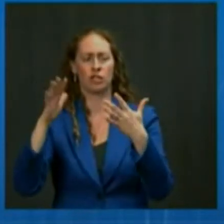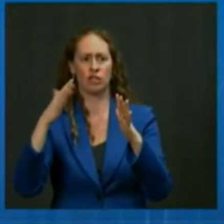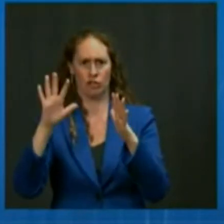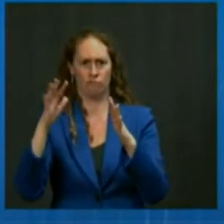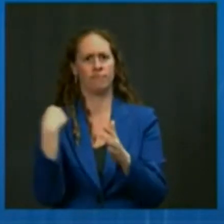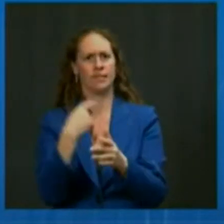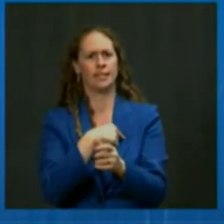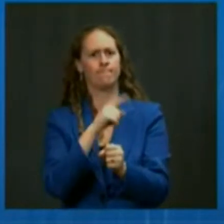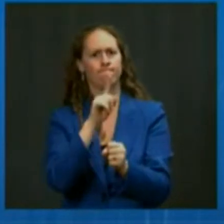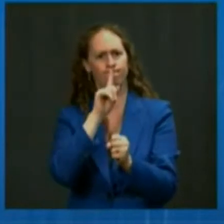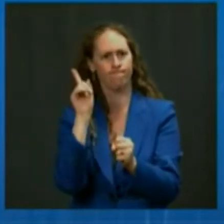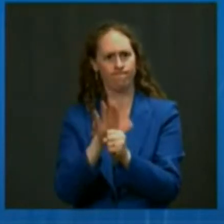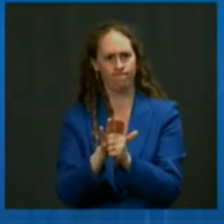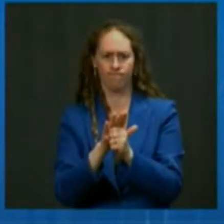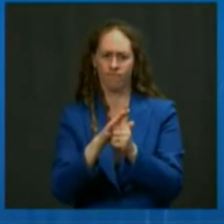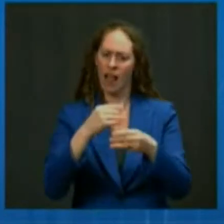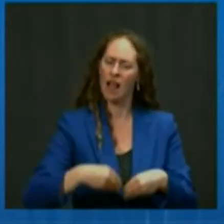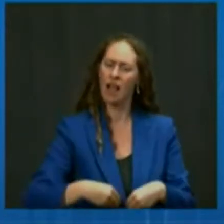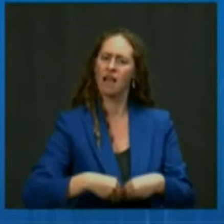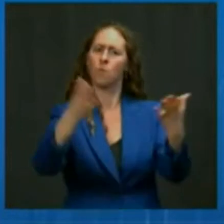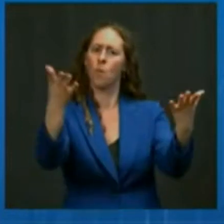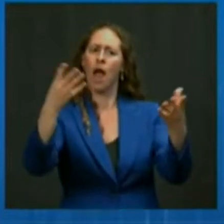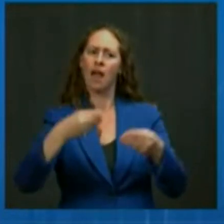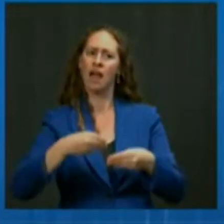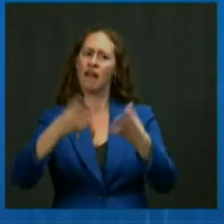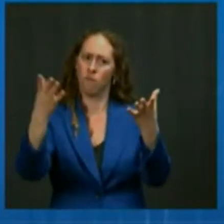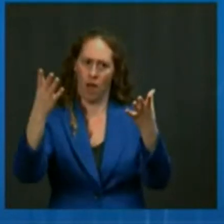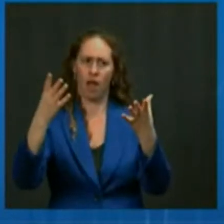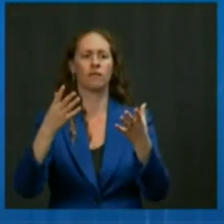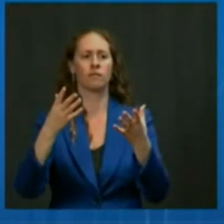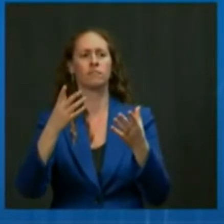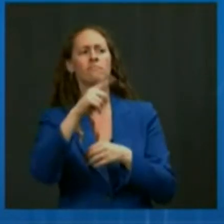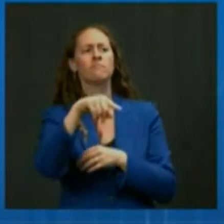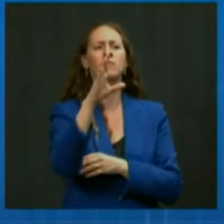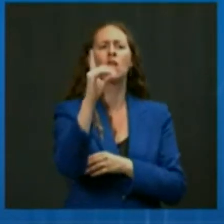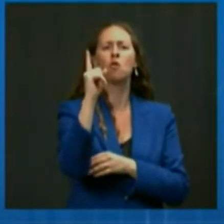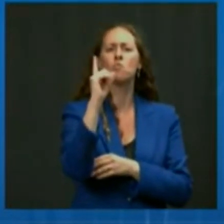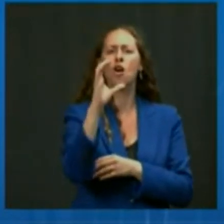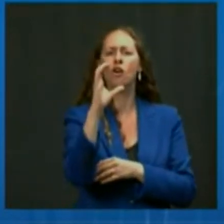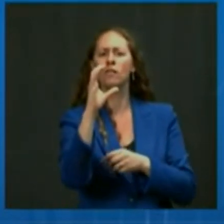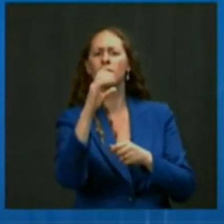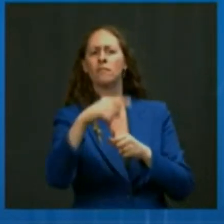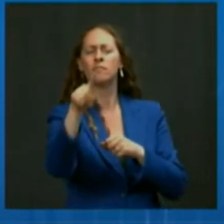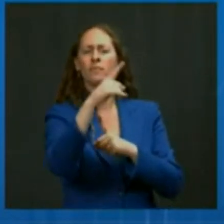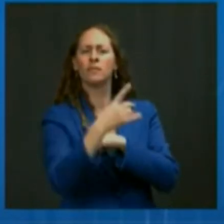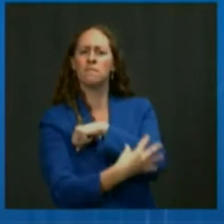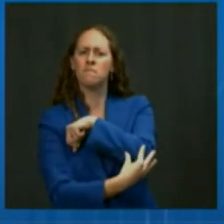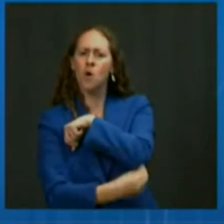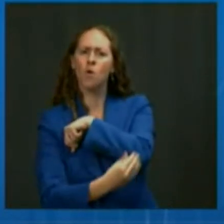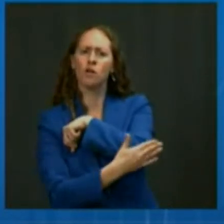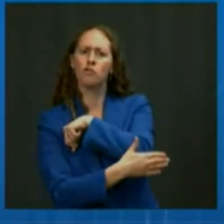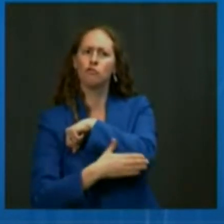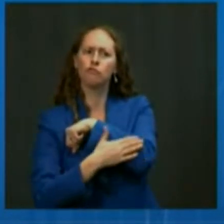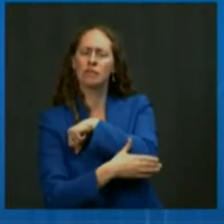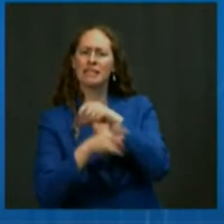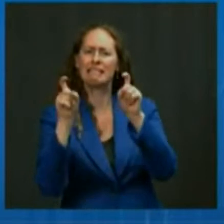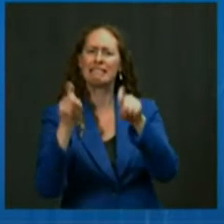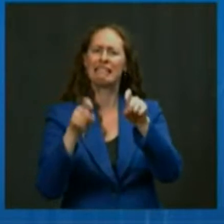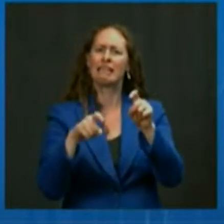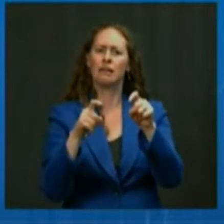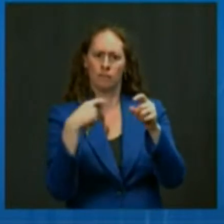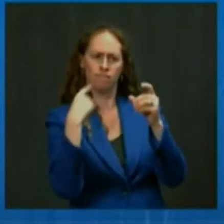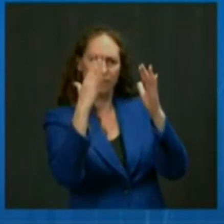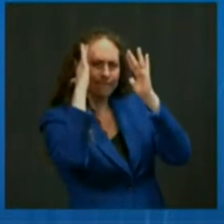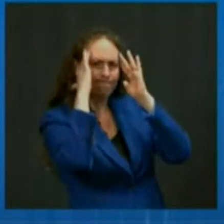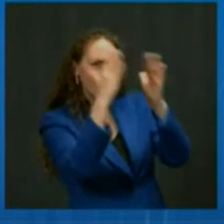donate to 100 low and lower middle income countries in need. And in the coming weeks